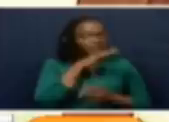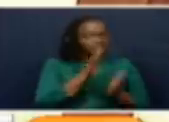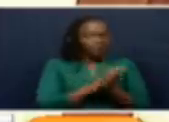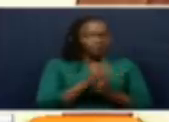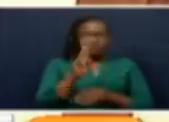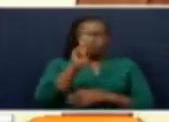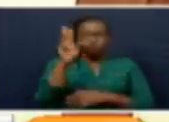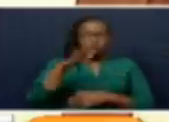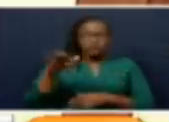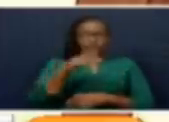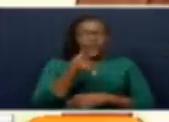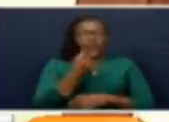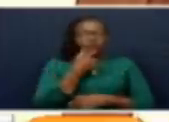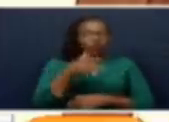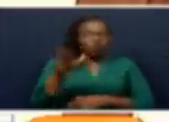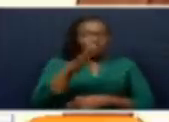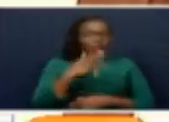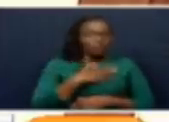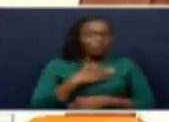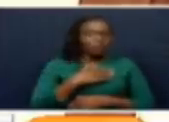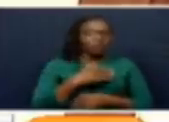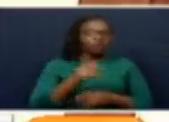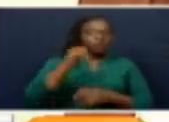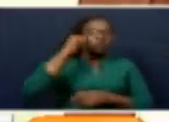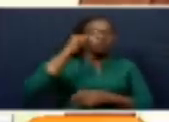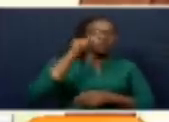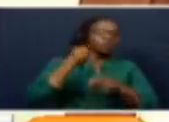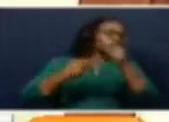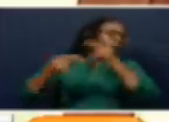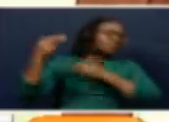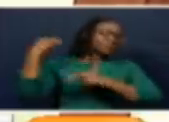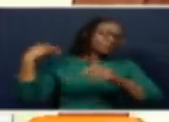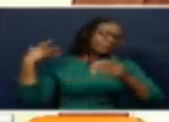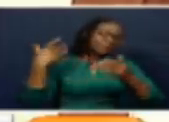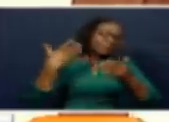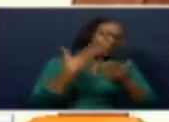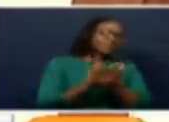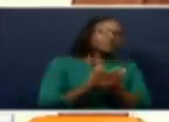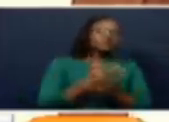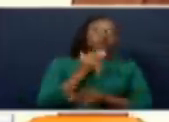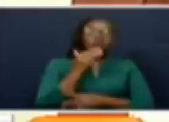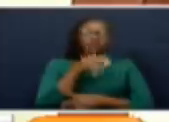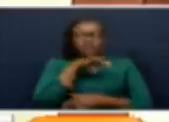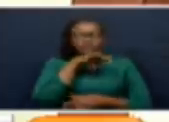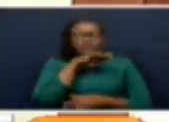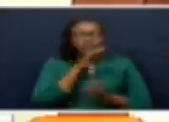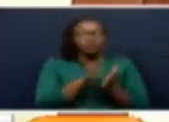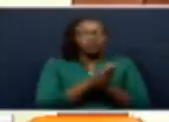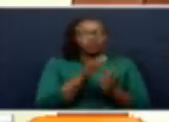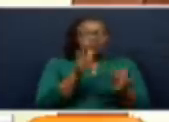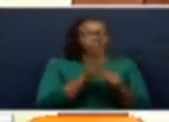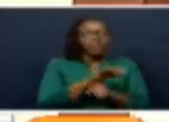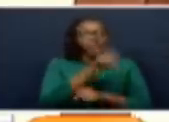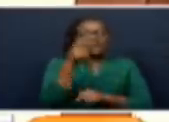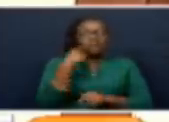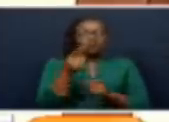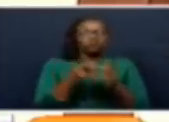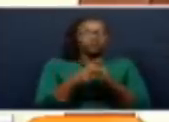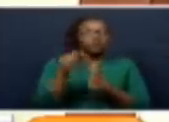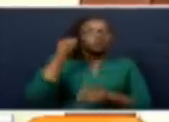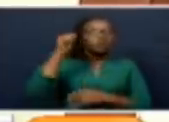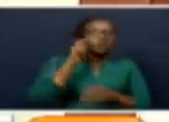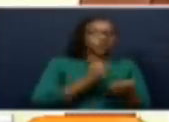and the historical background of Raila Amolo Odinga, a man who started his politics when he was